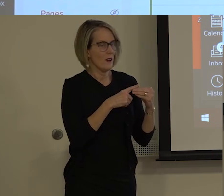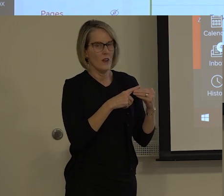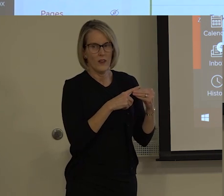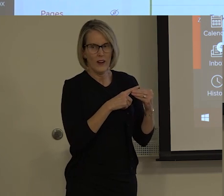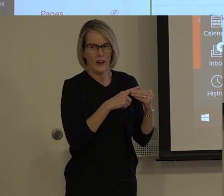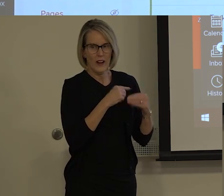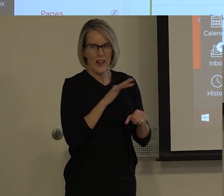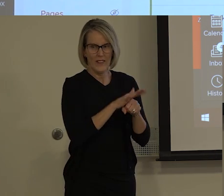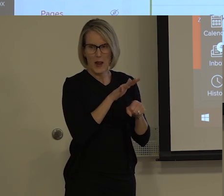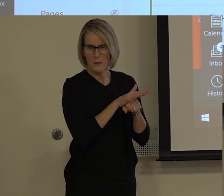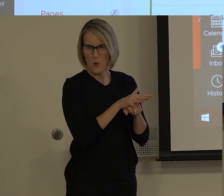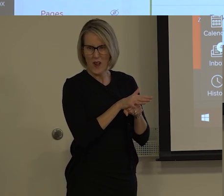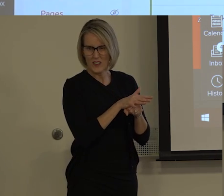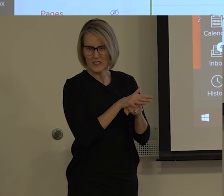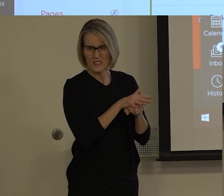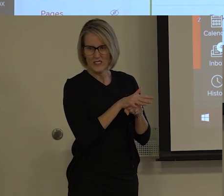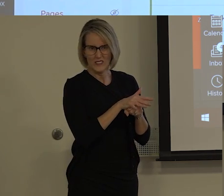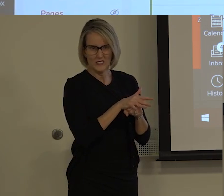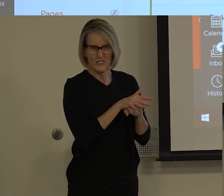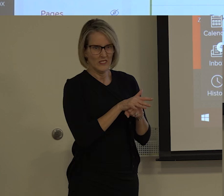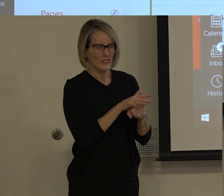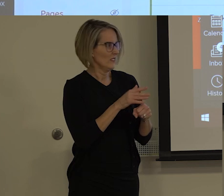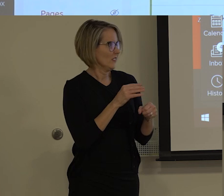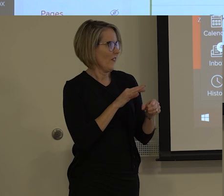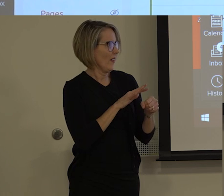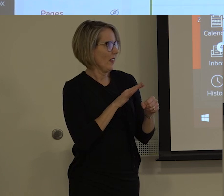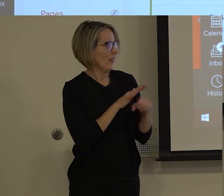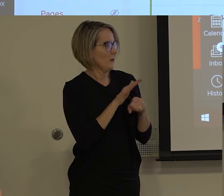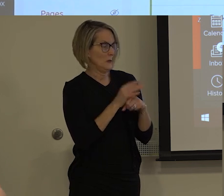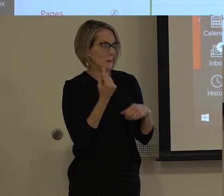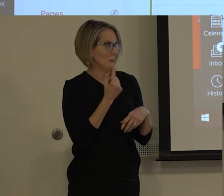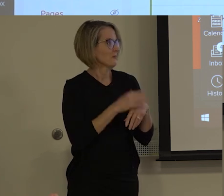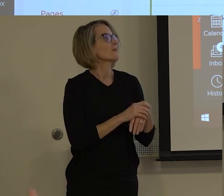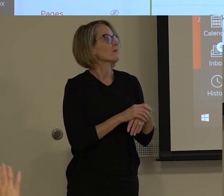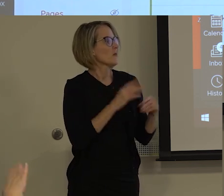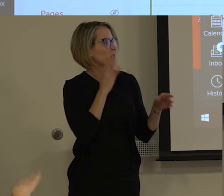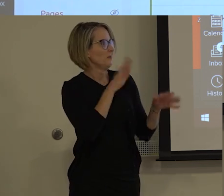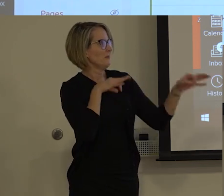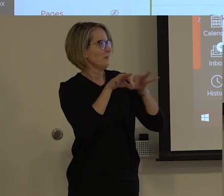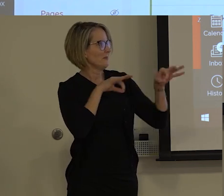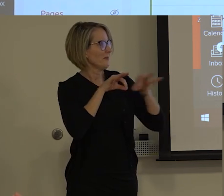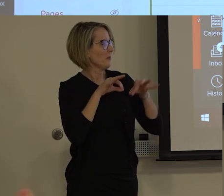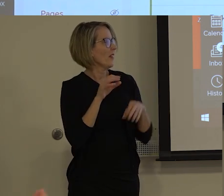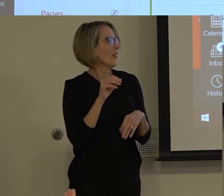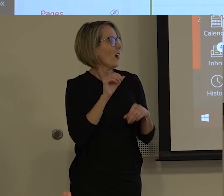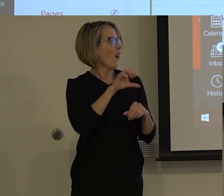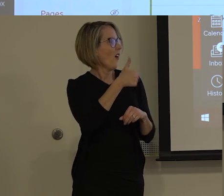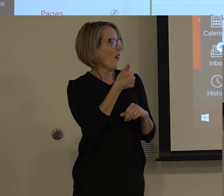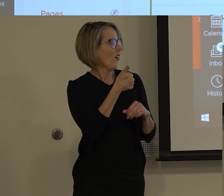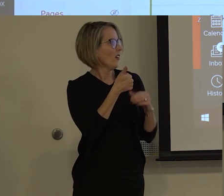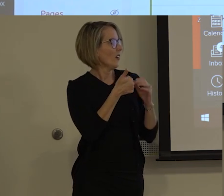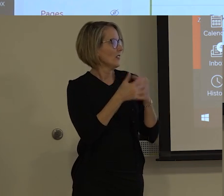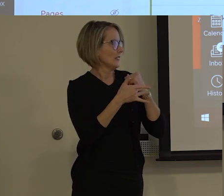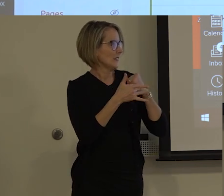to talk about how she created presentation videos using Animator and how she made structured input activities, output activities, all similar to what one